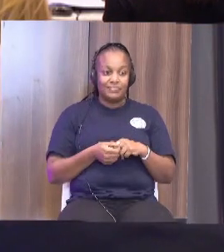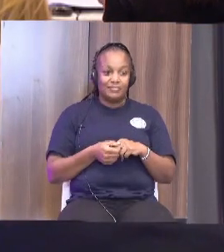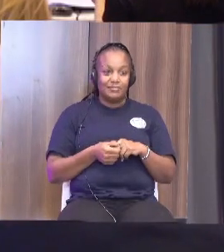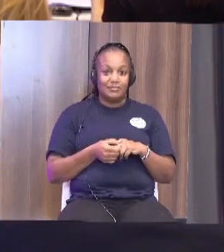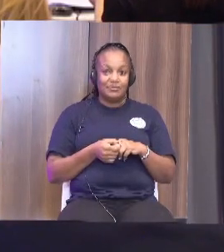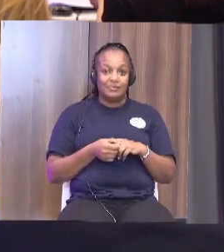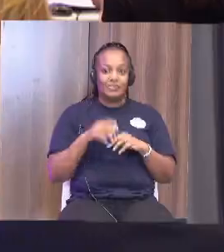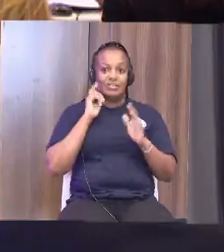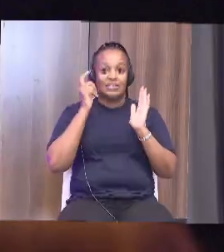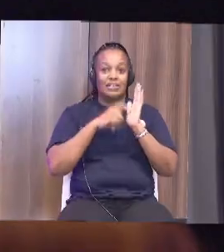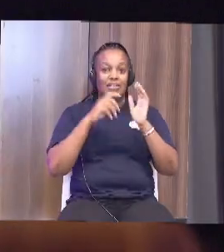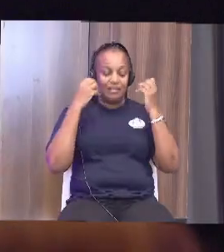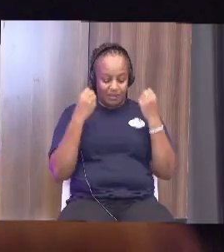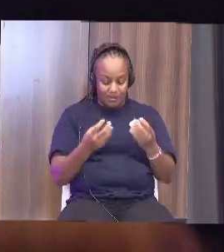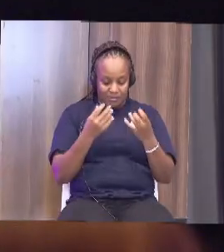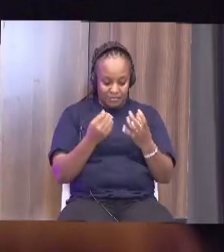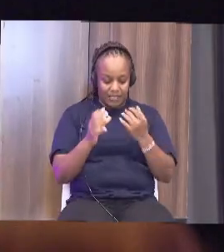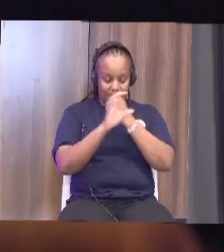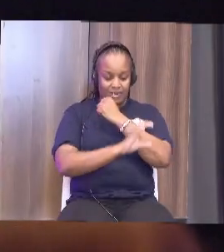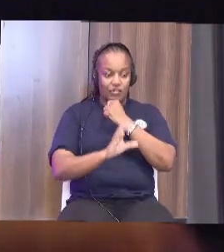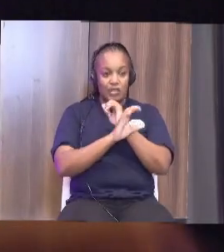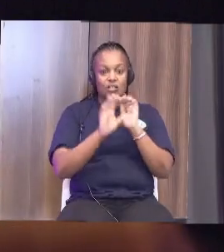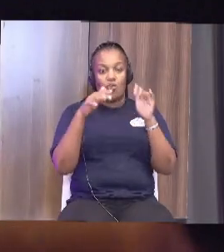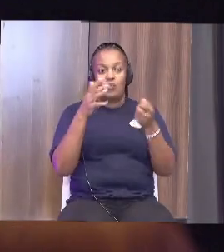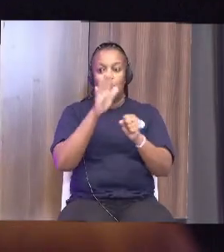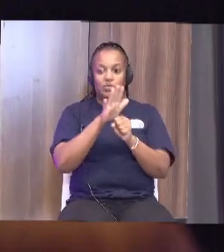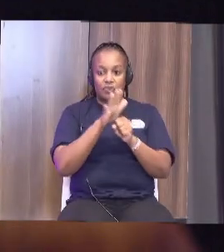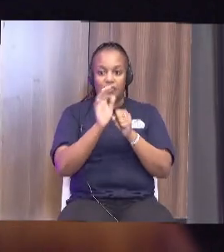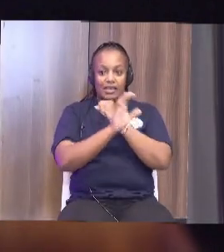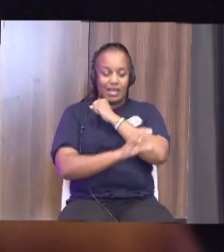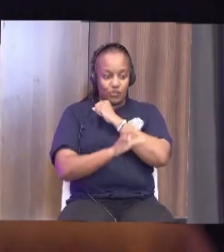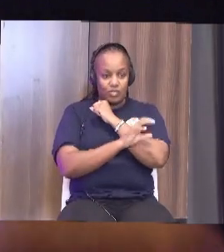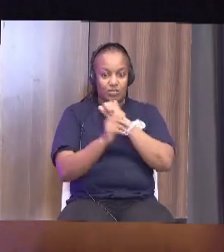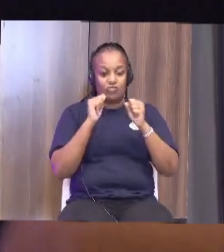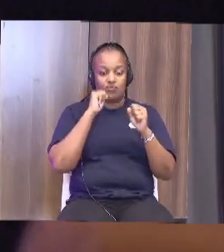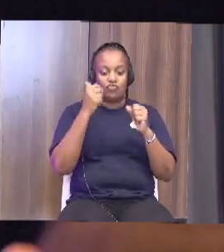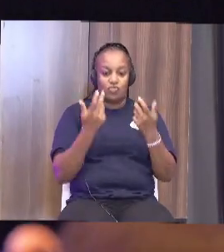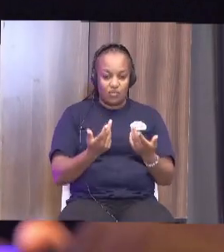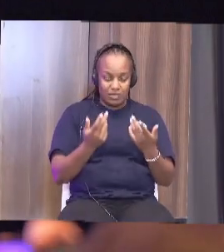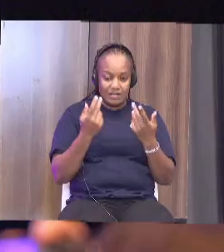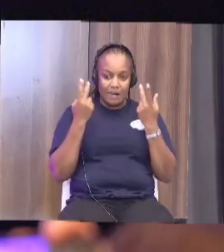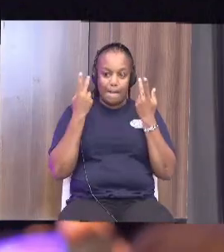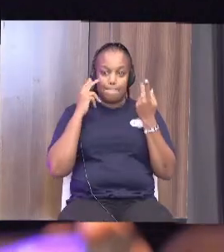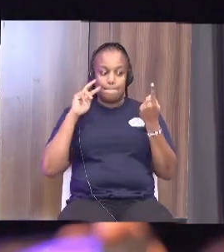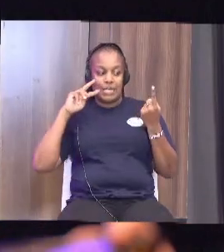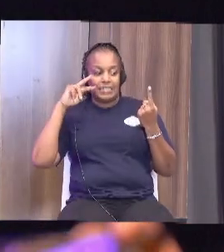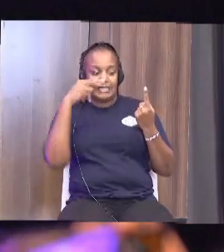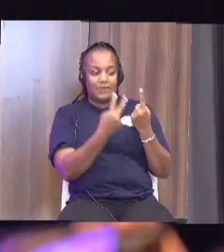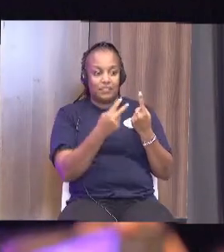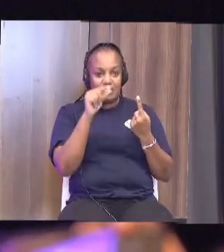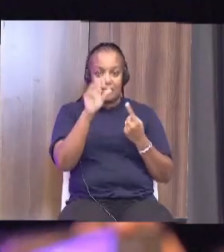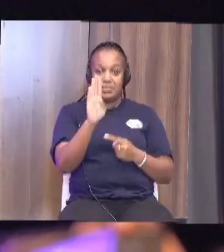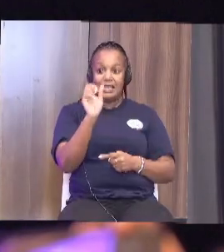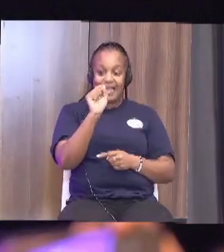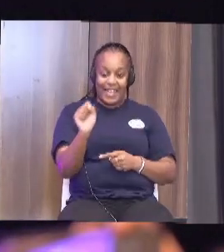Considering that many countries, or most of the countries, don't perceive the GBS disease